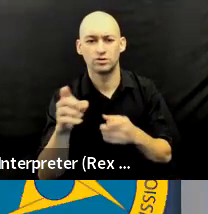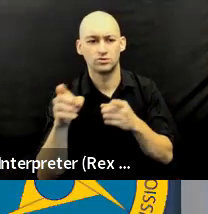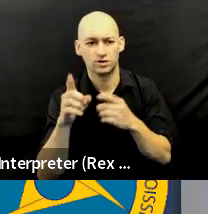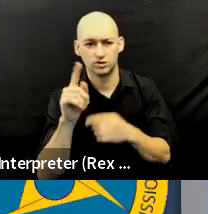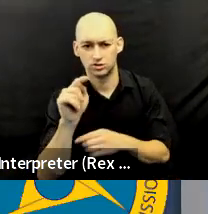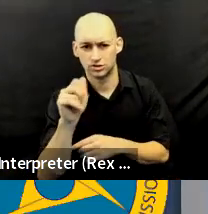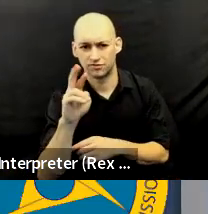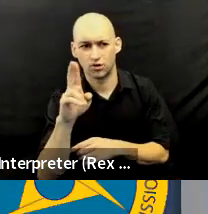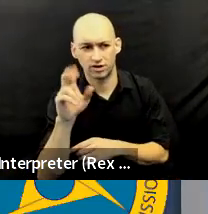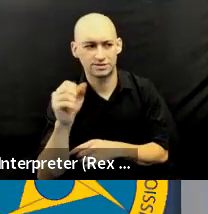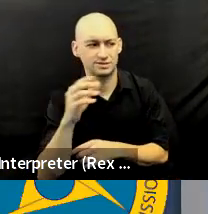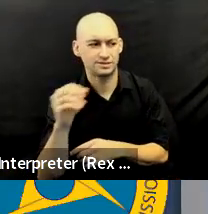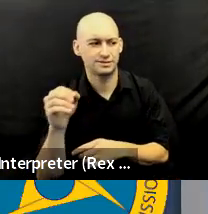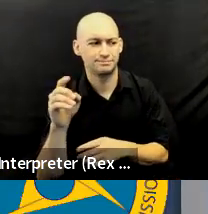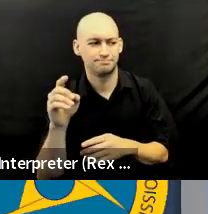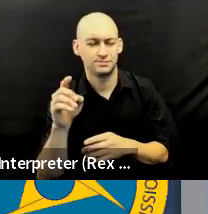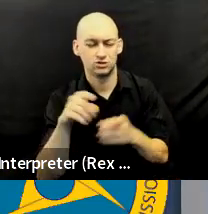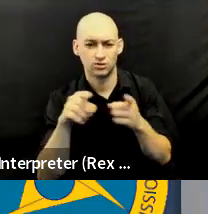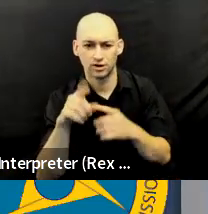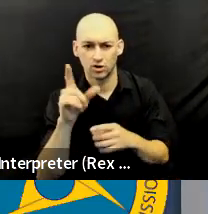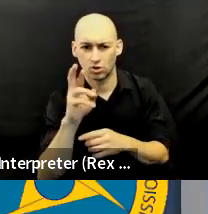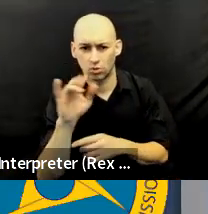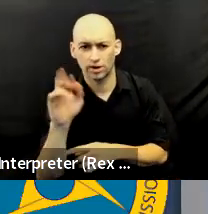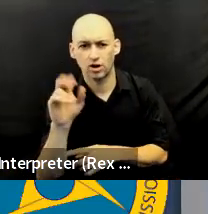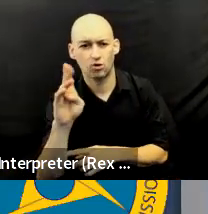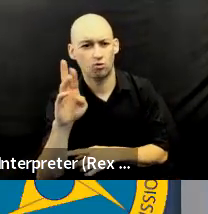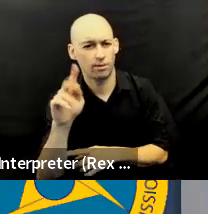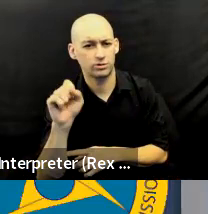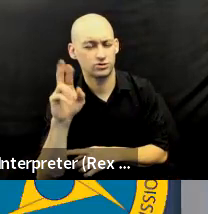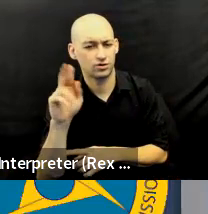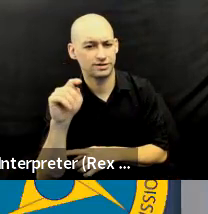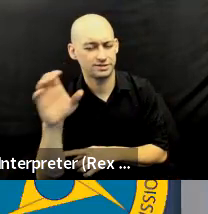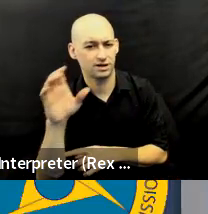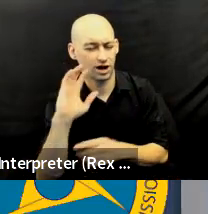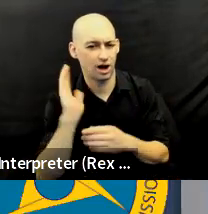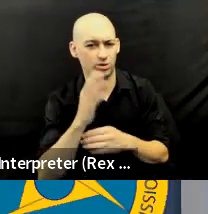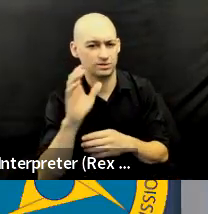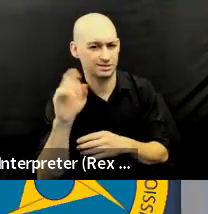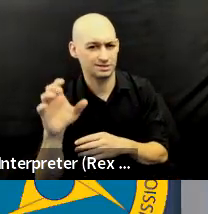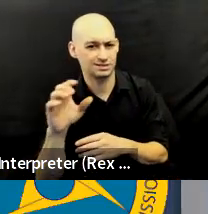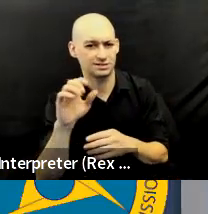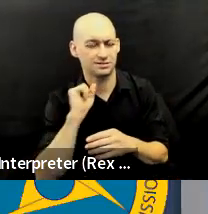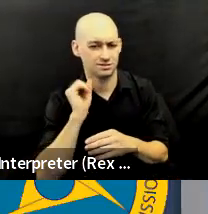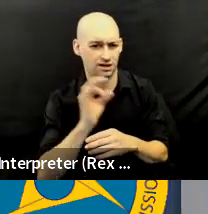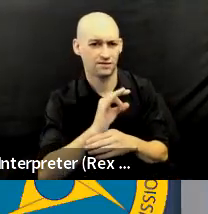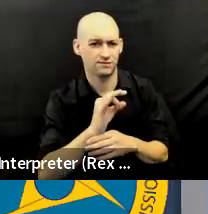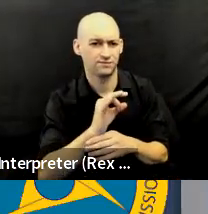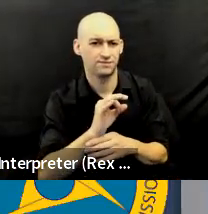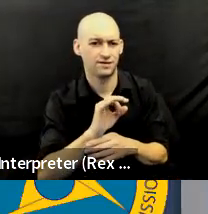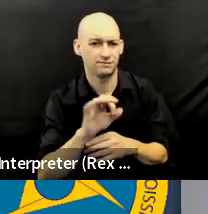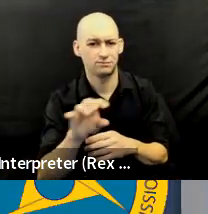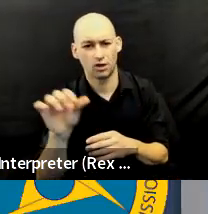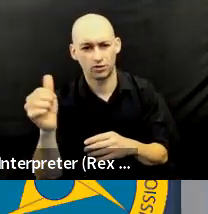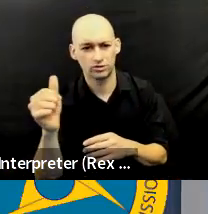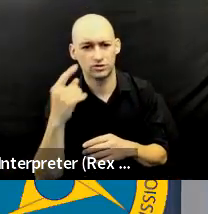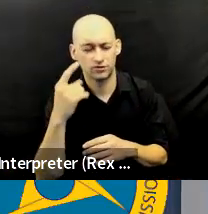and D7 Director Gloria Roberts, our CTC staff, State Senator Ben Allen and others for